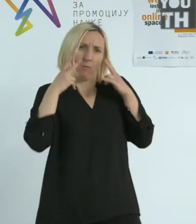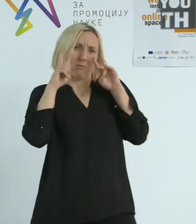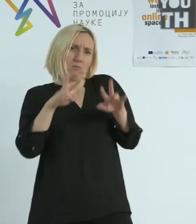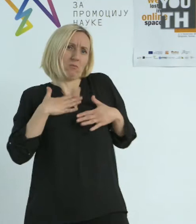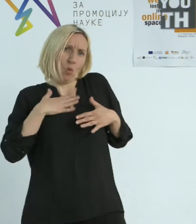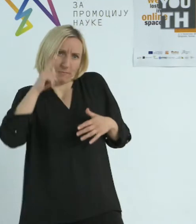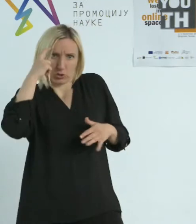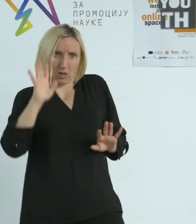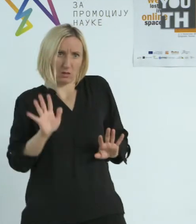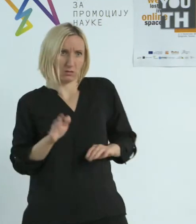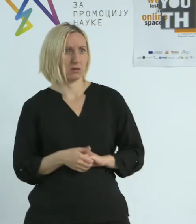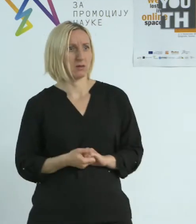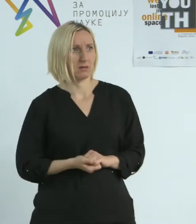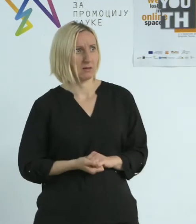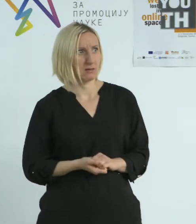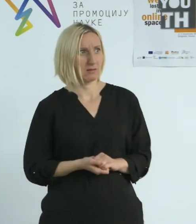perspective,